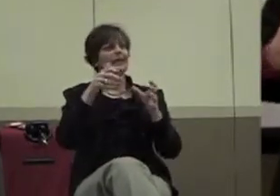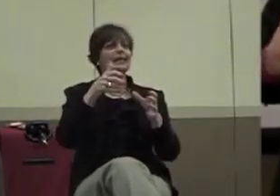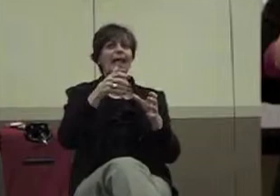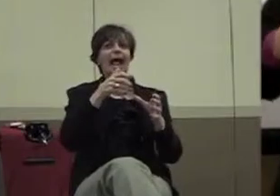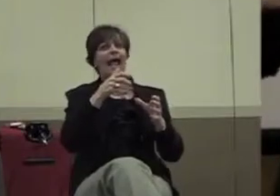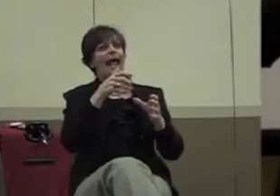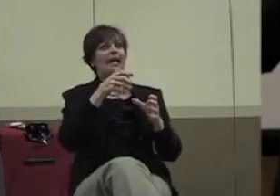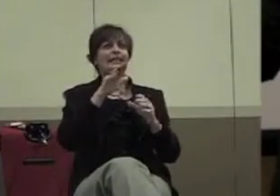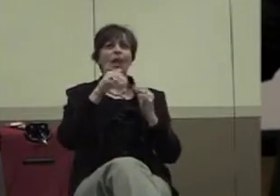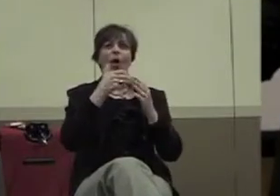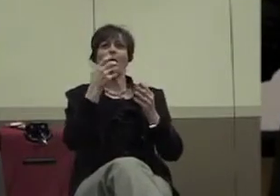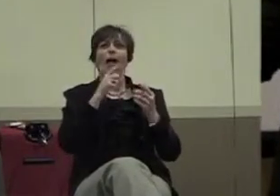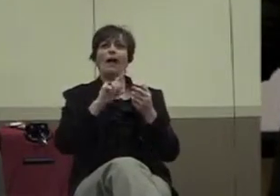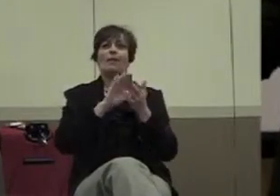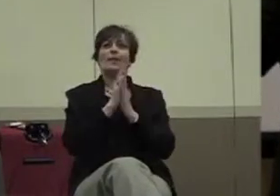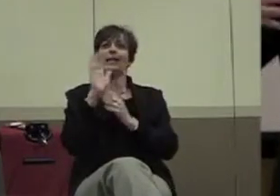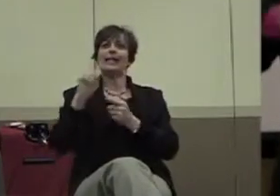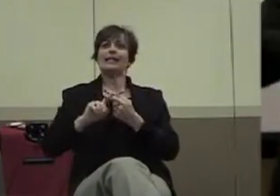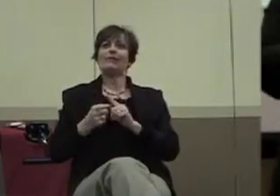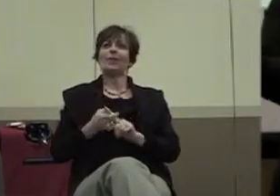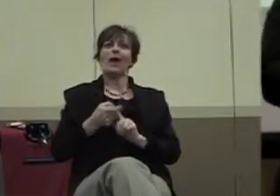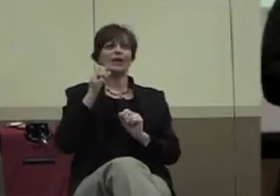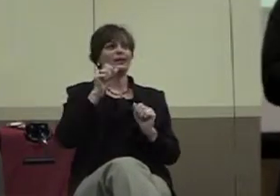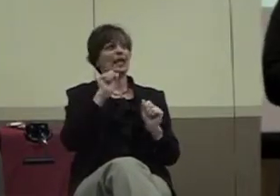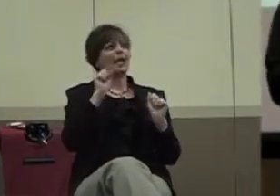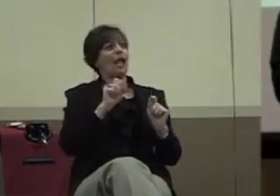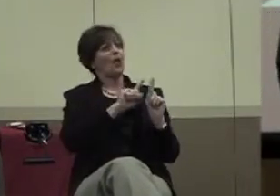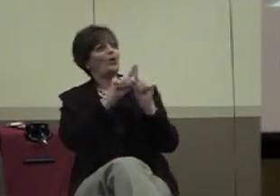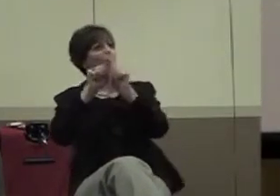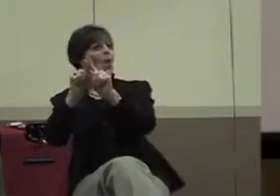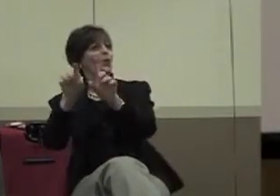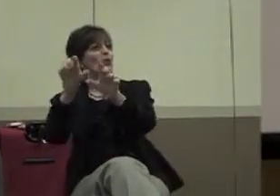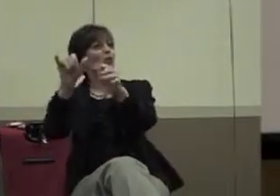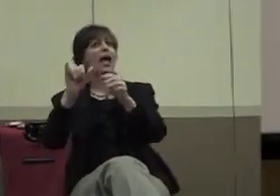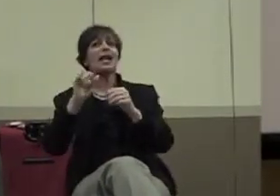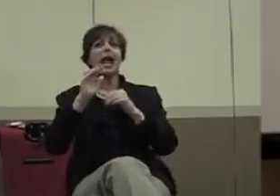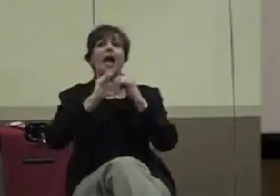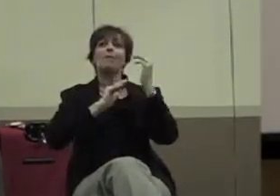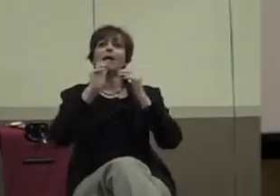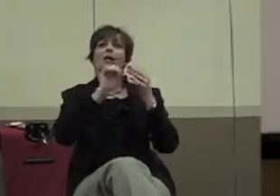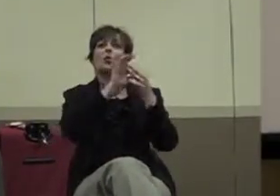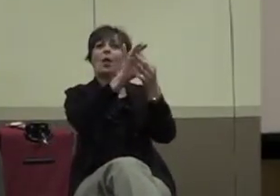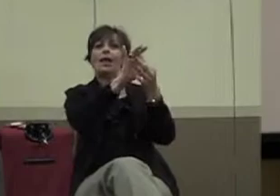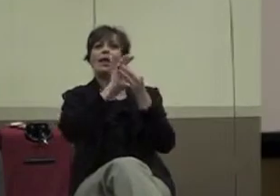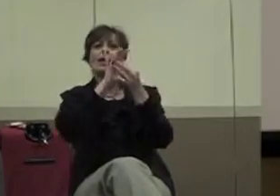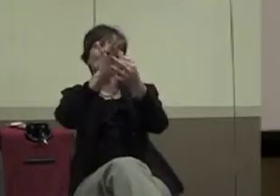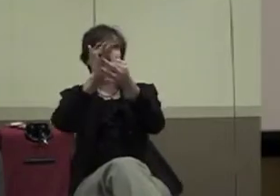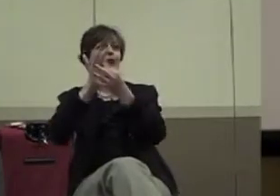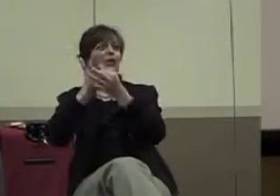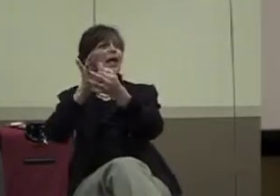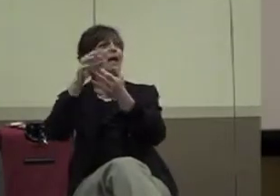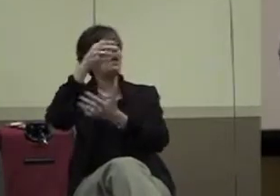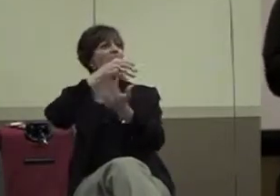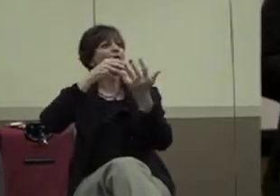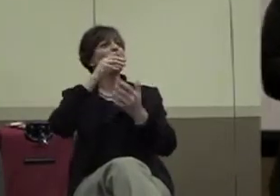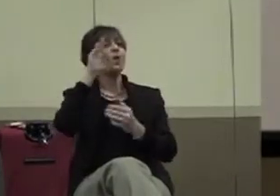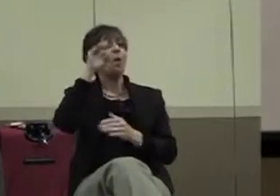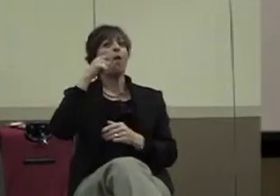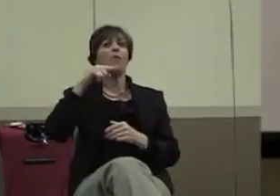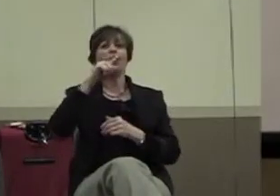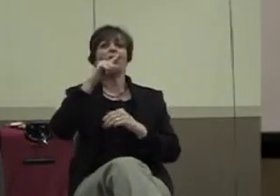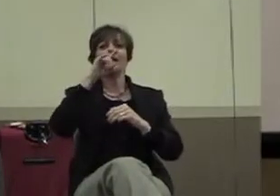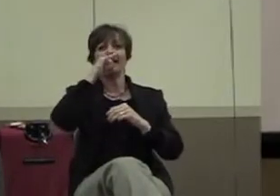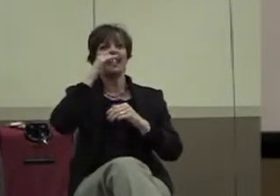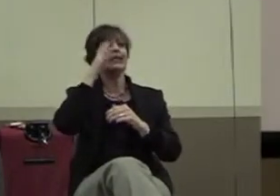his friend because they got to go do that, but then it also built the relationships that we're hoping that the kids will build on their own.